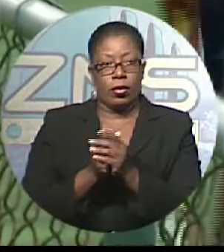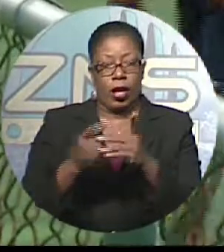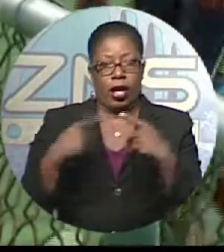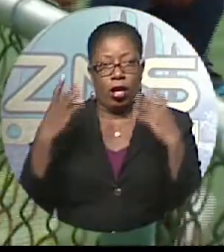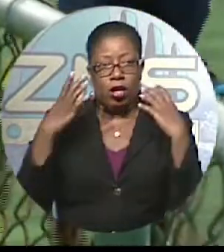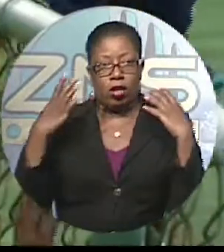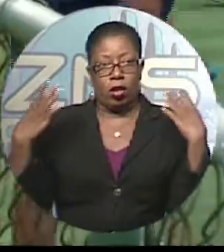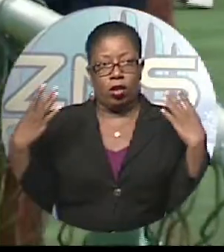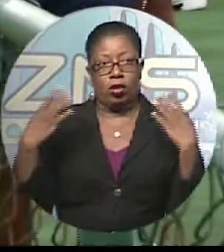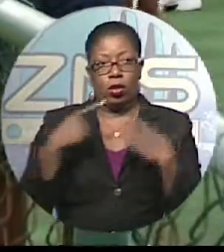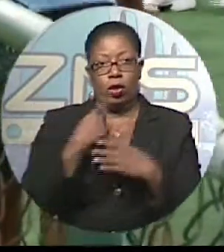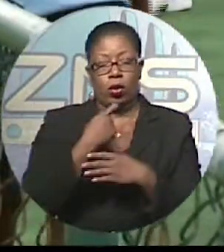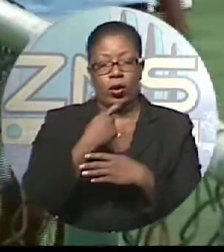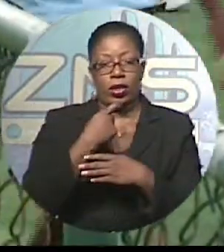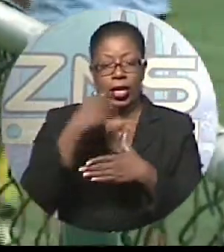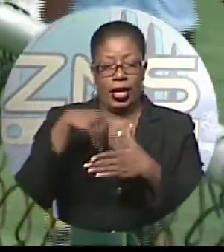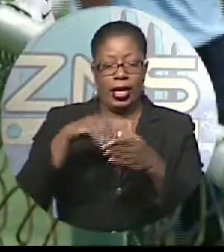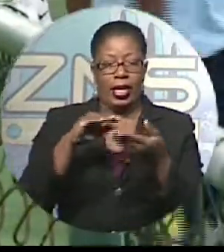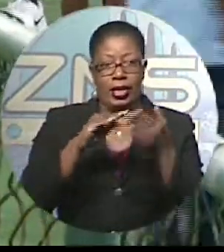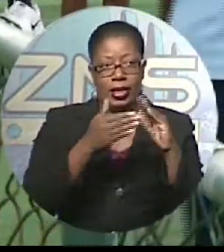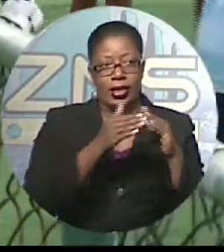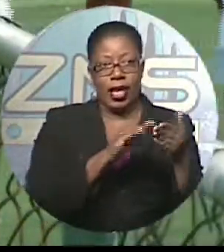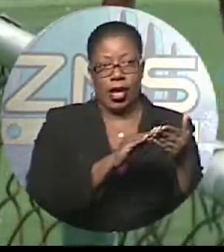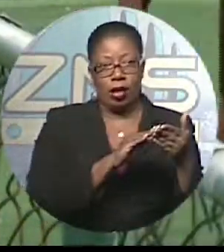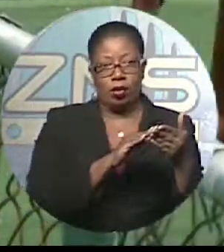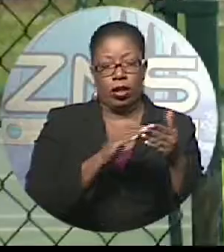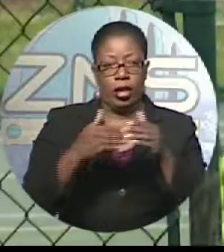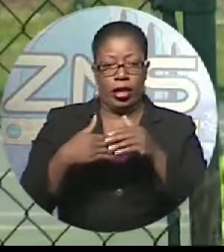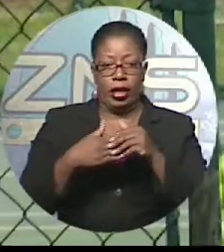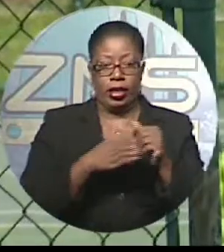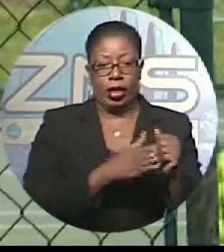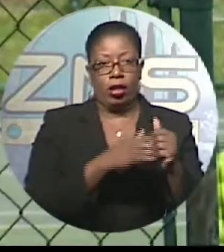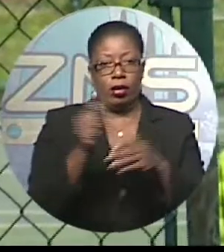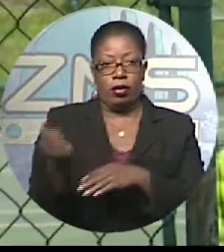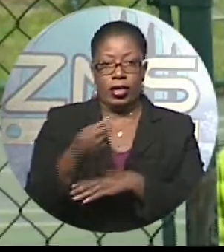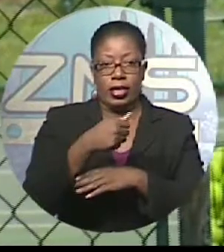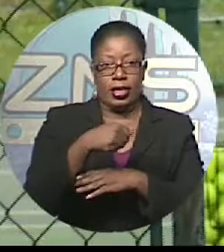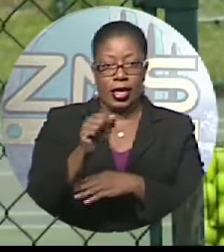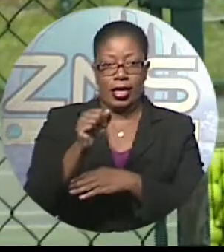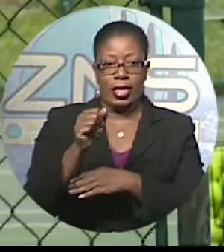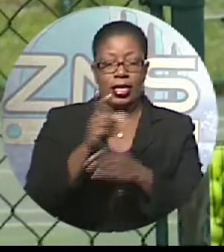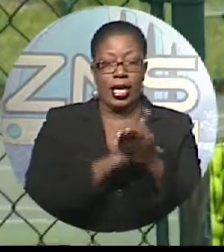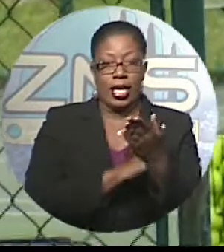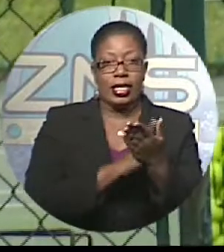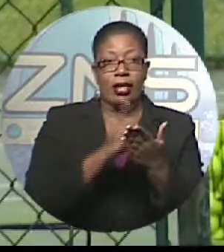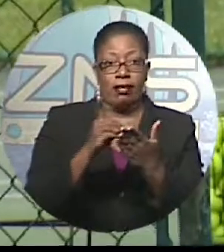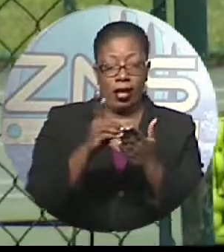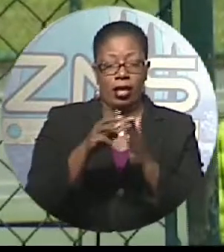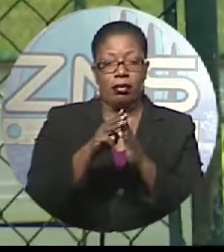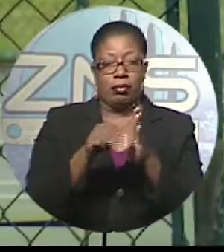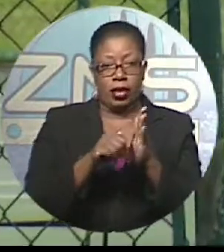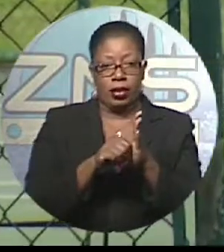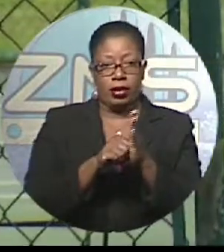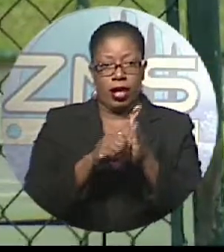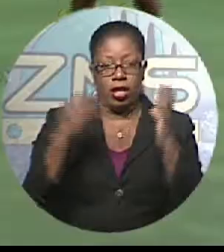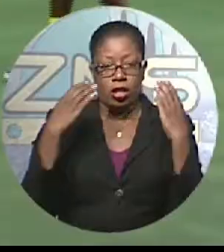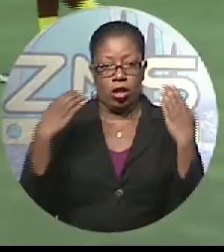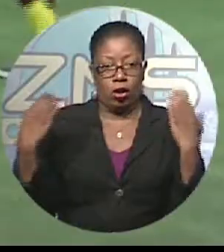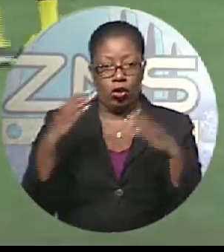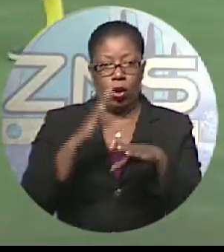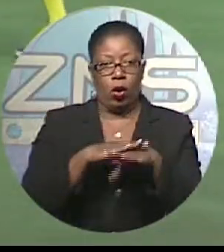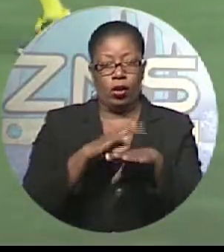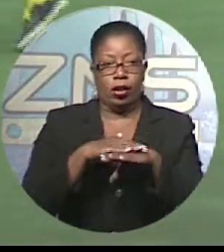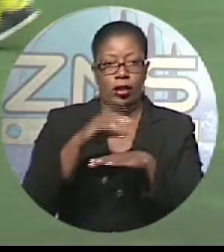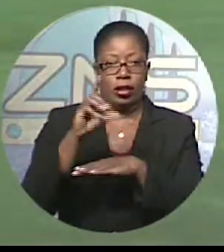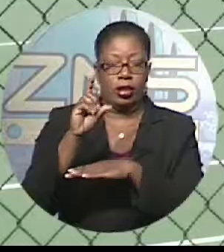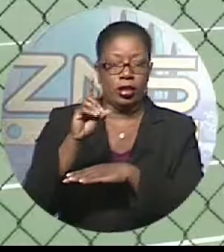Romania was in town, Doru Murario. He is the director of Elite Tennis Development, and he has coached on both the ATP and